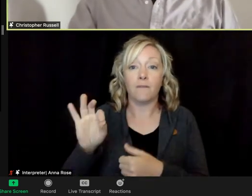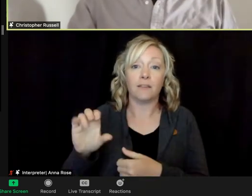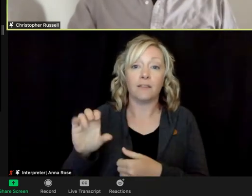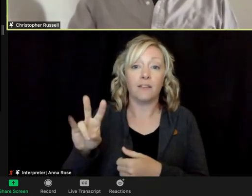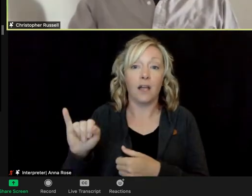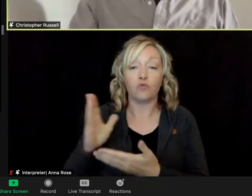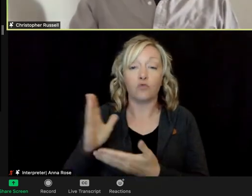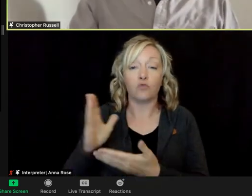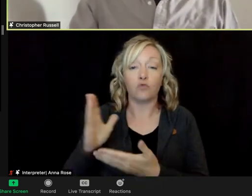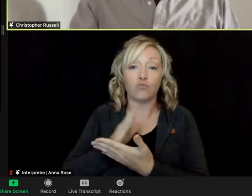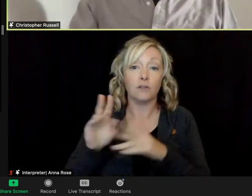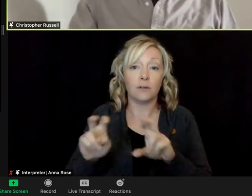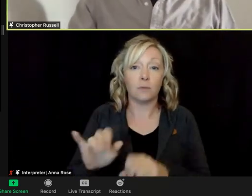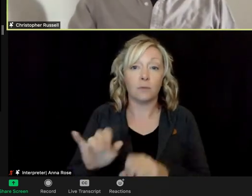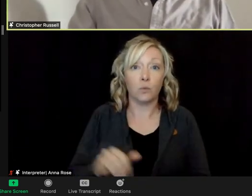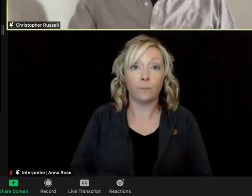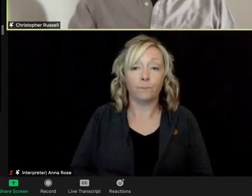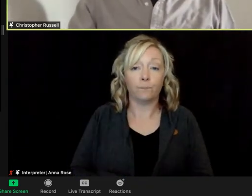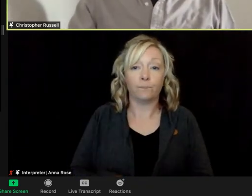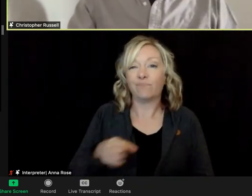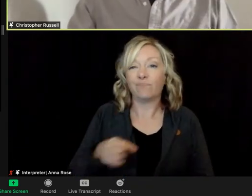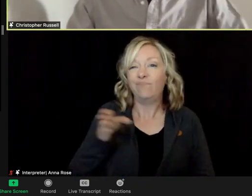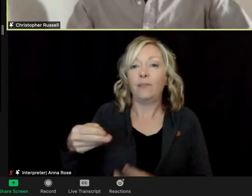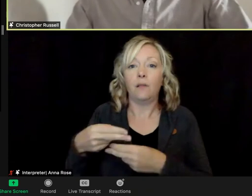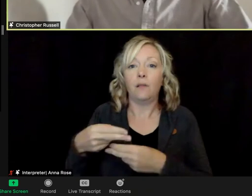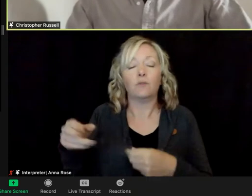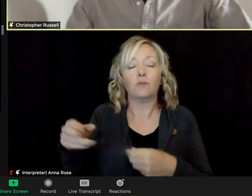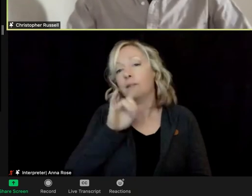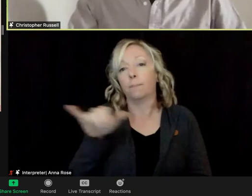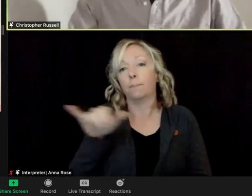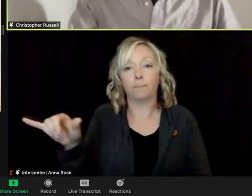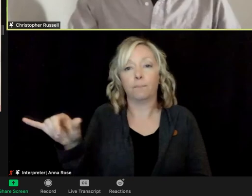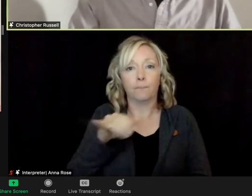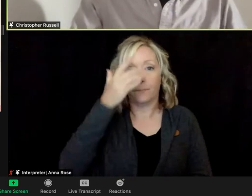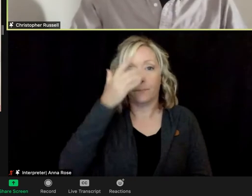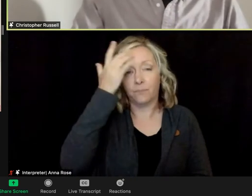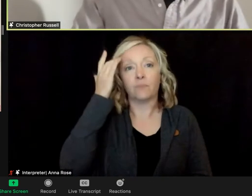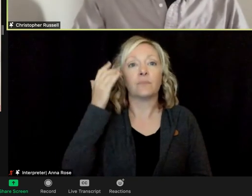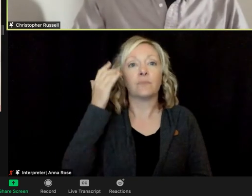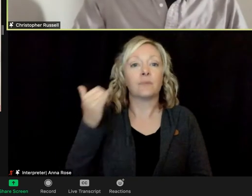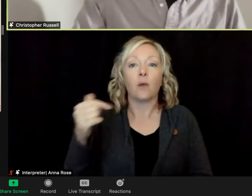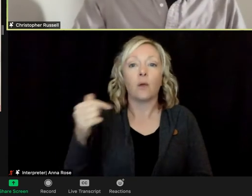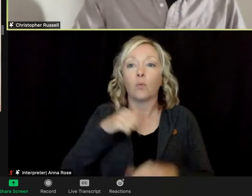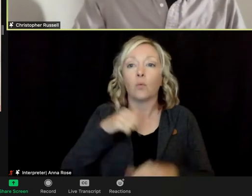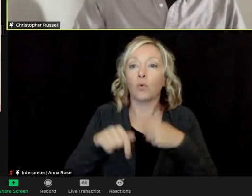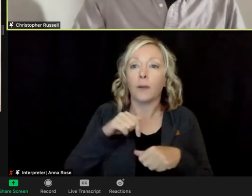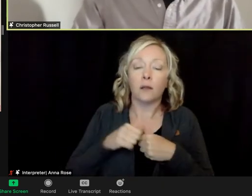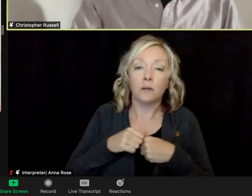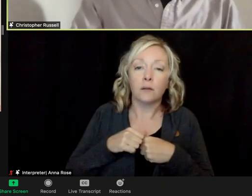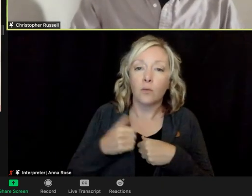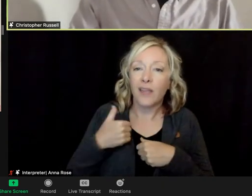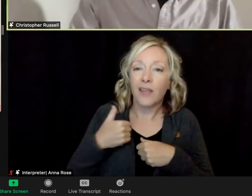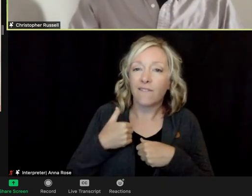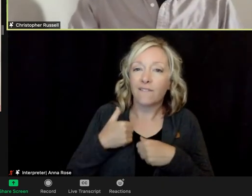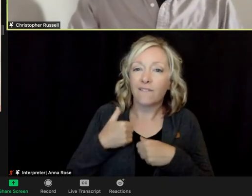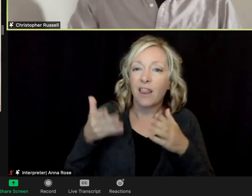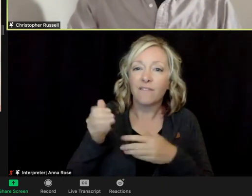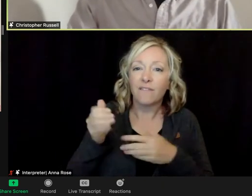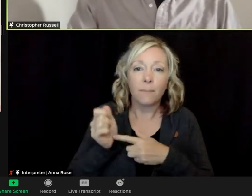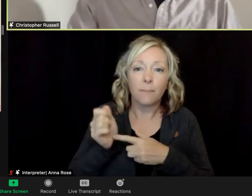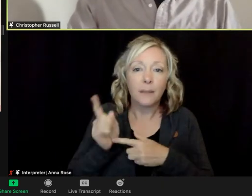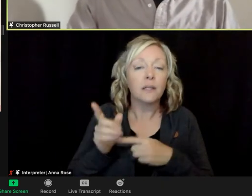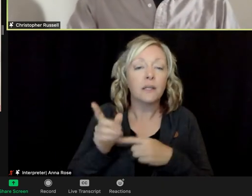This is just the same thing here. Okay, so let me just back up. We have like 10 minutes to go.